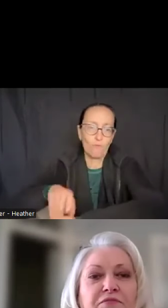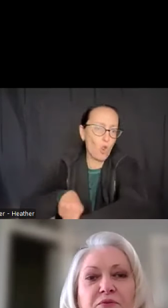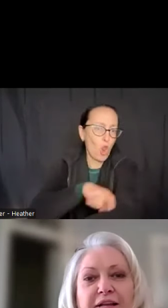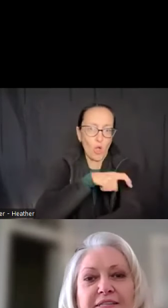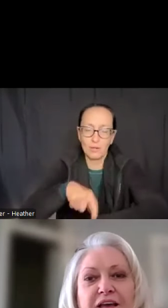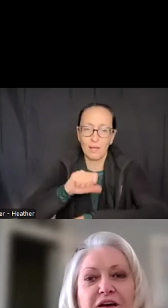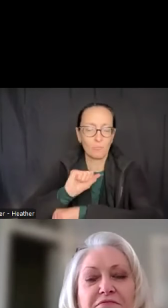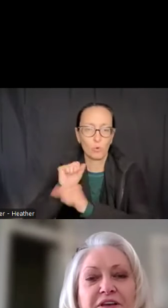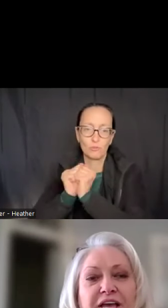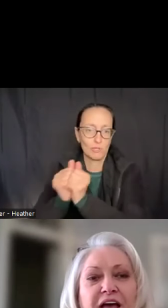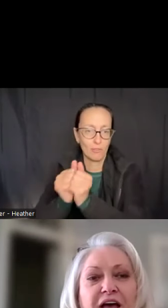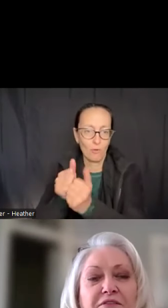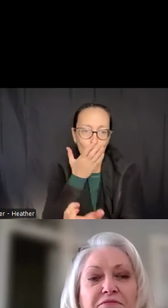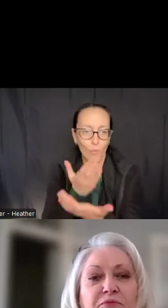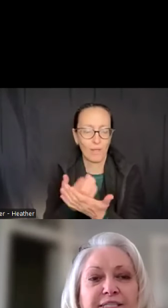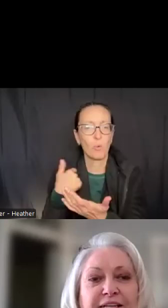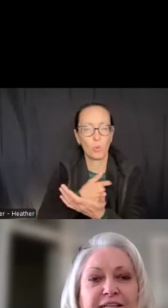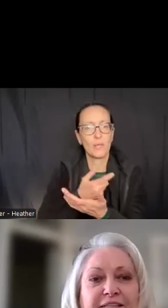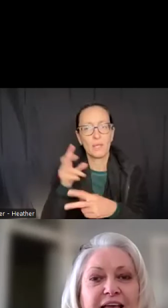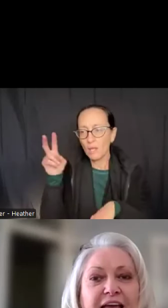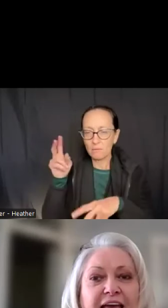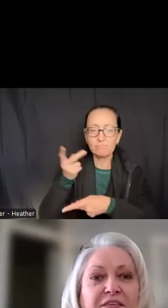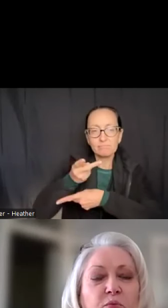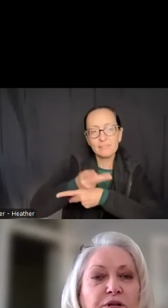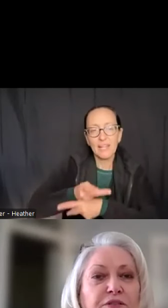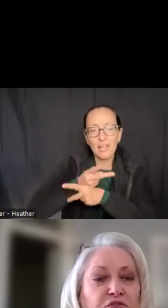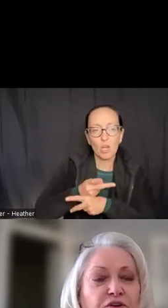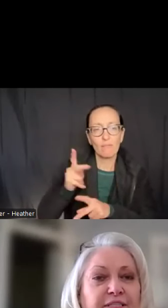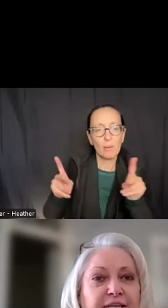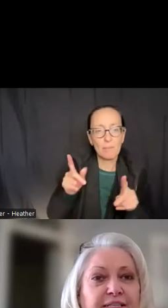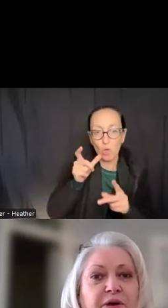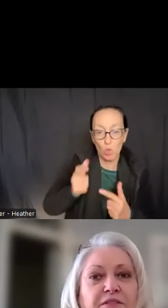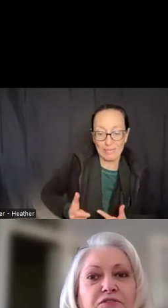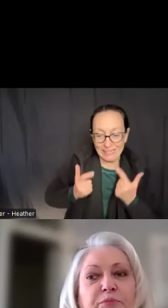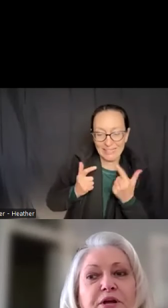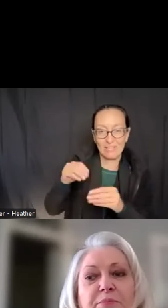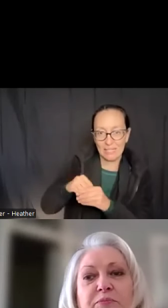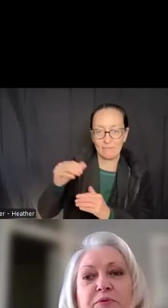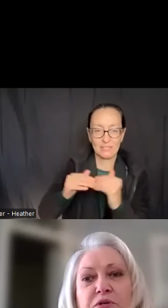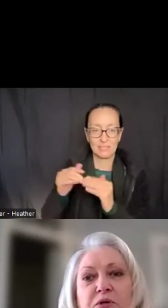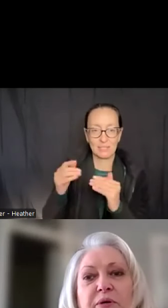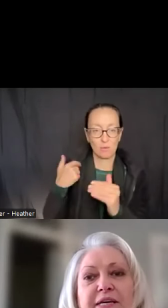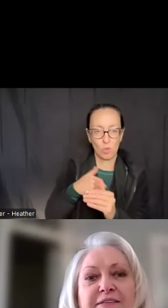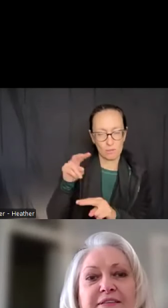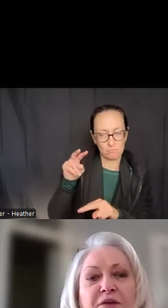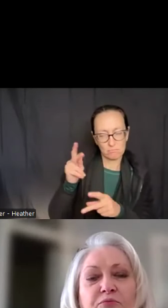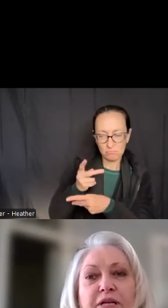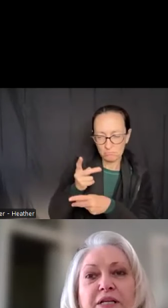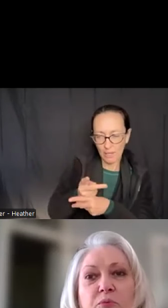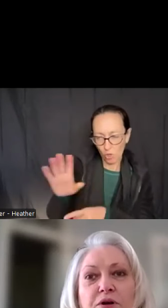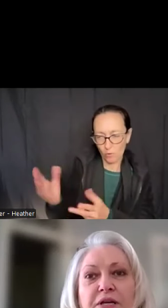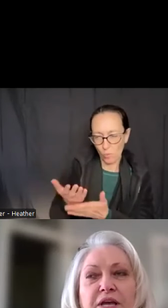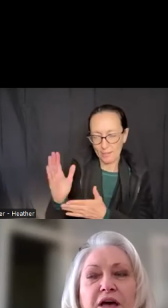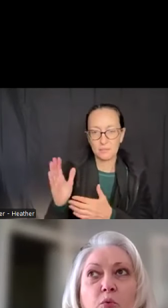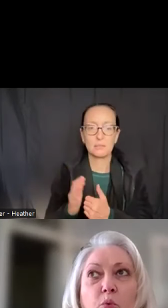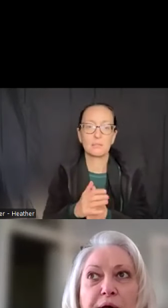look out for the rights of residents. And I think one of the strongest things about the long-term care ombudsman too is they